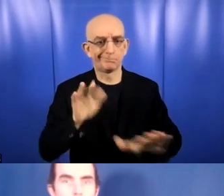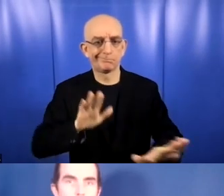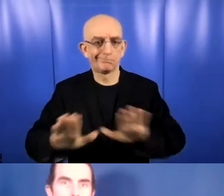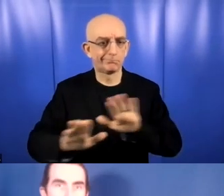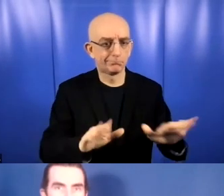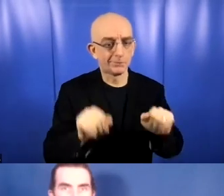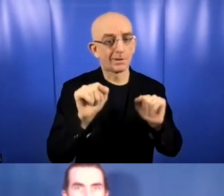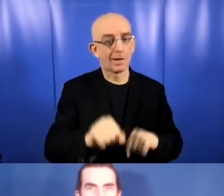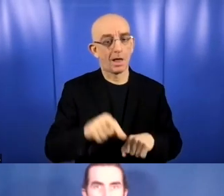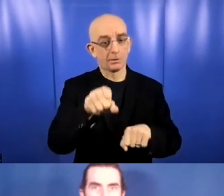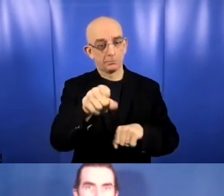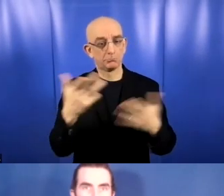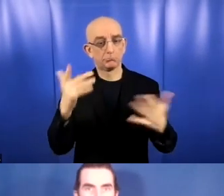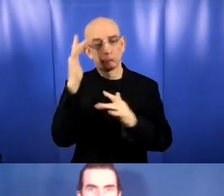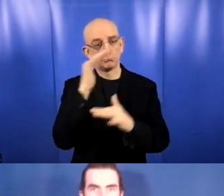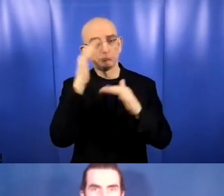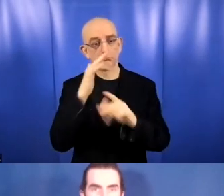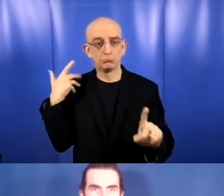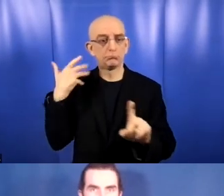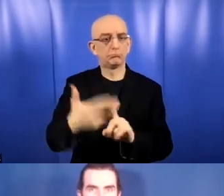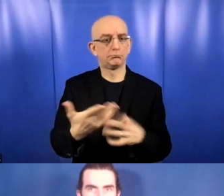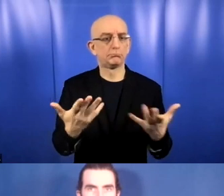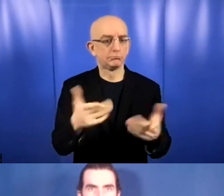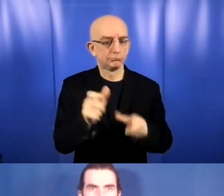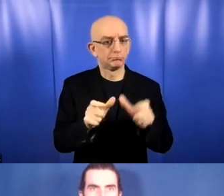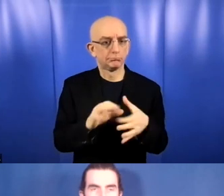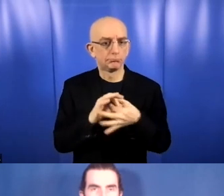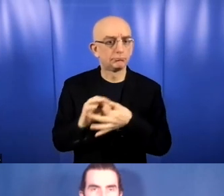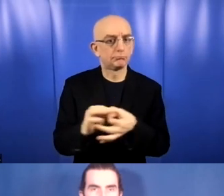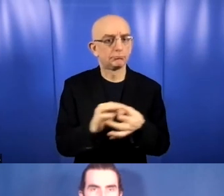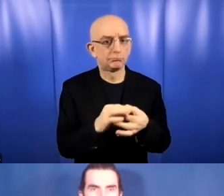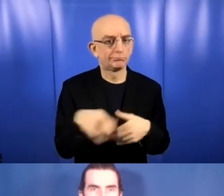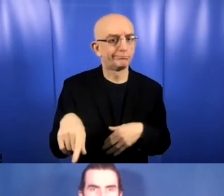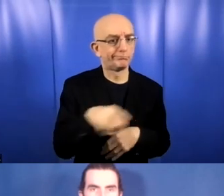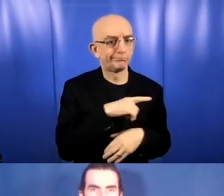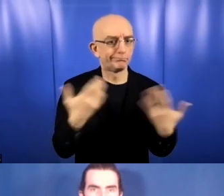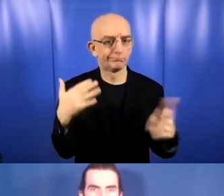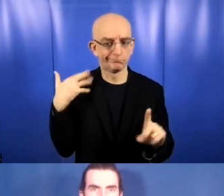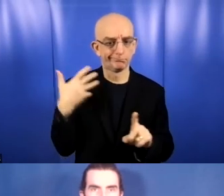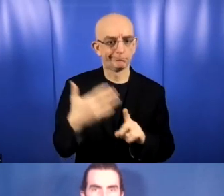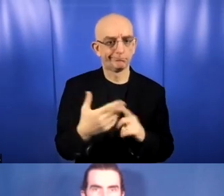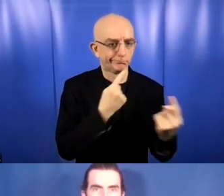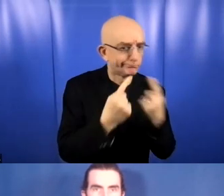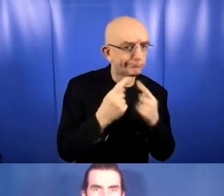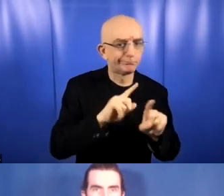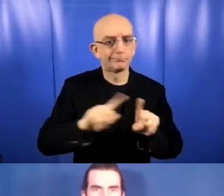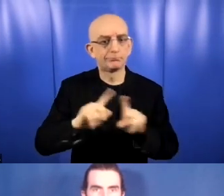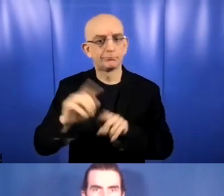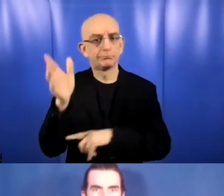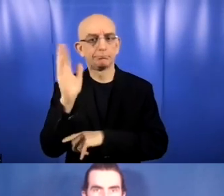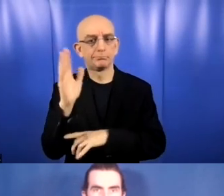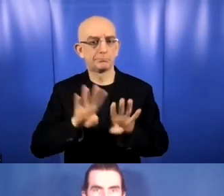can definitely talk about something that you just mentioned, which is the interdisciplinary character of